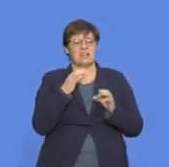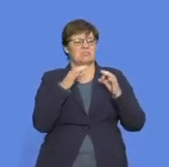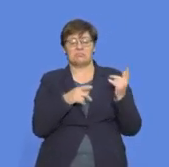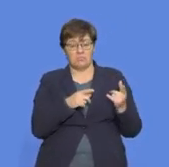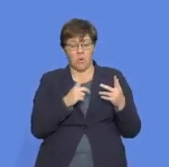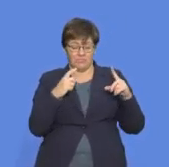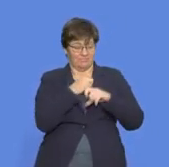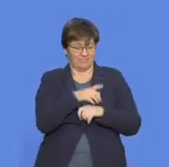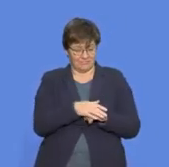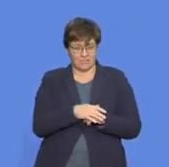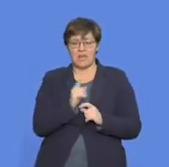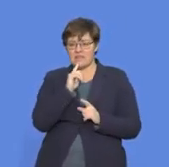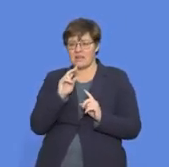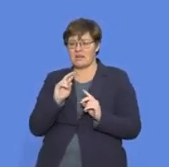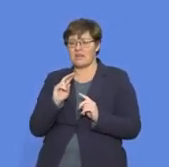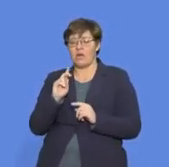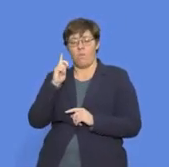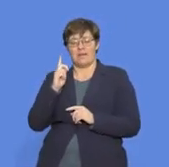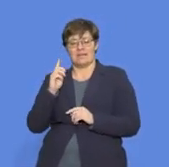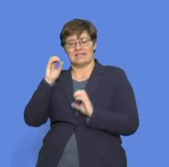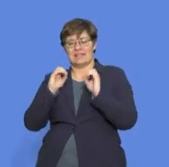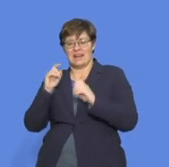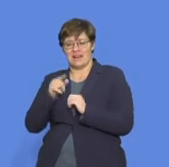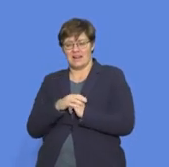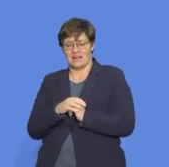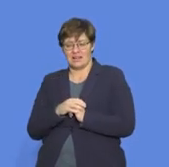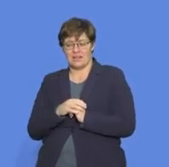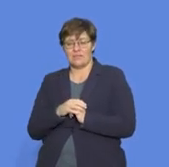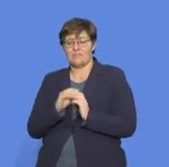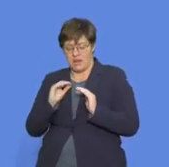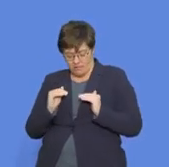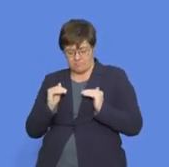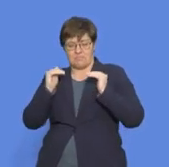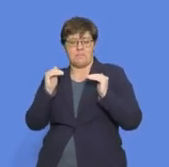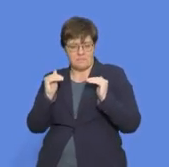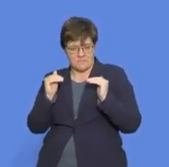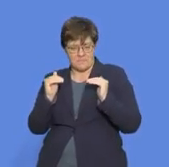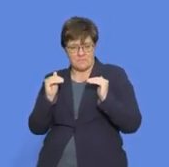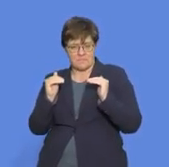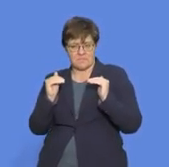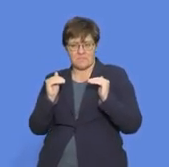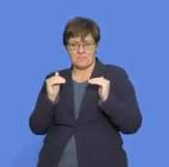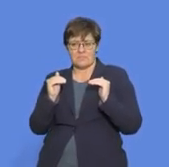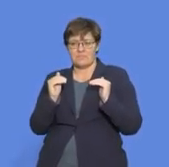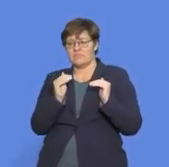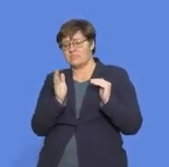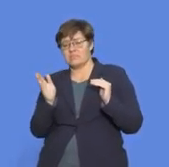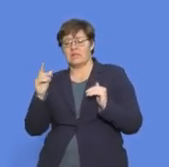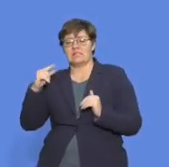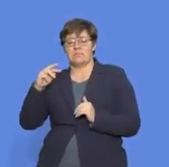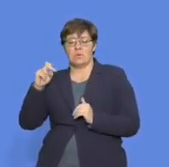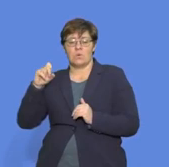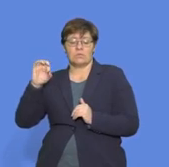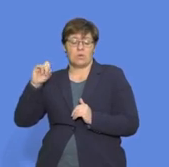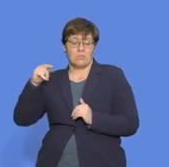another unicellular organism. Okay, and as we go up the tree, we see there's a branch, and these are our gymnosperms. And we go higher up